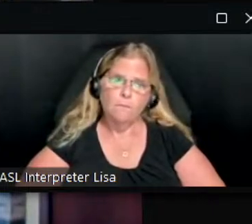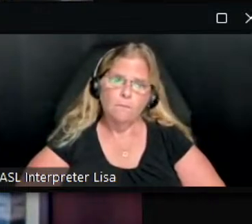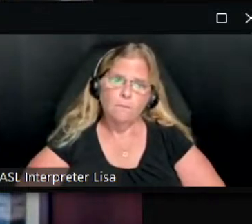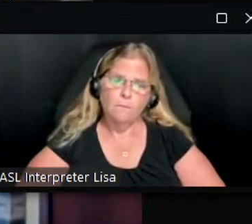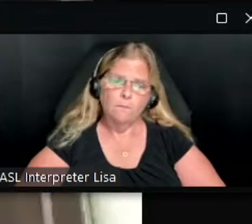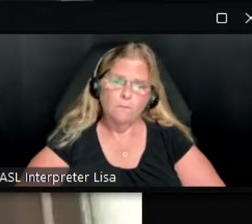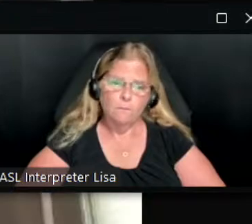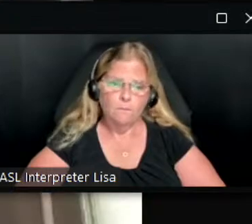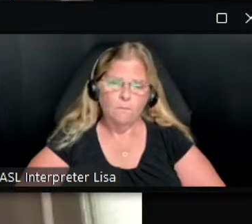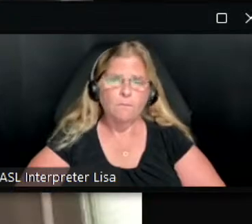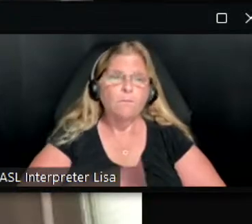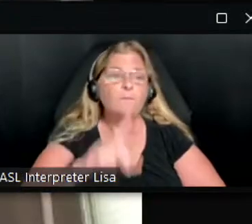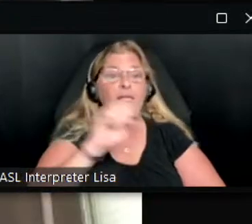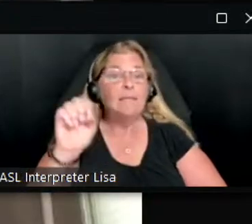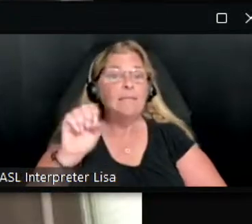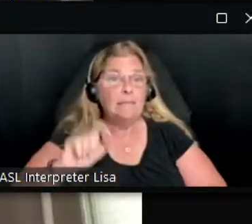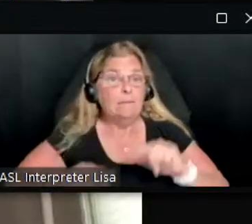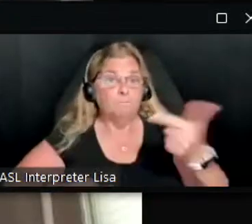Go ahead, Dee.